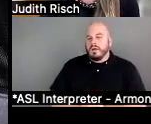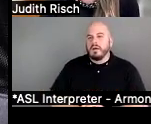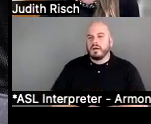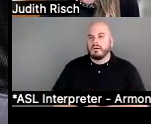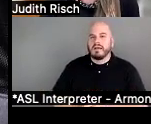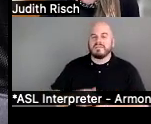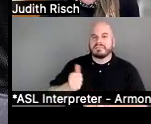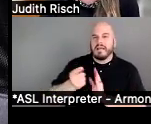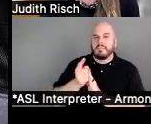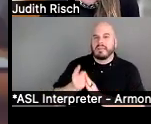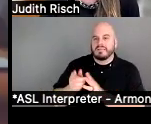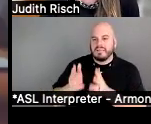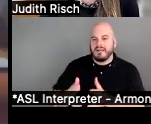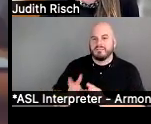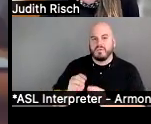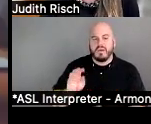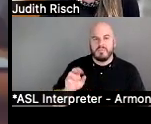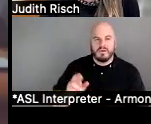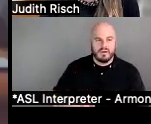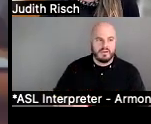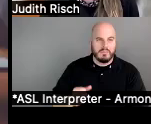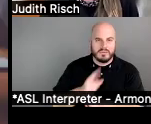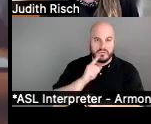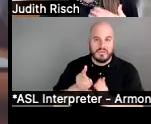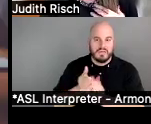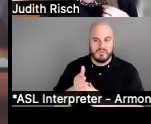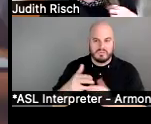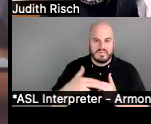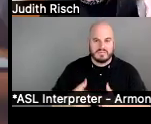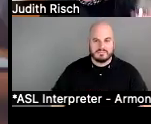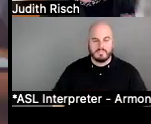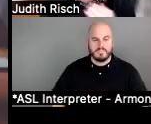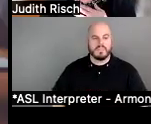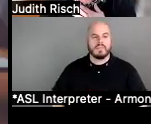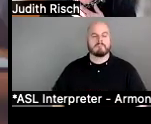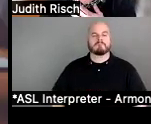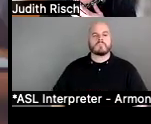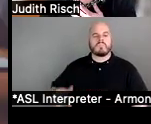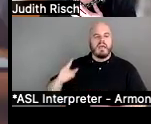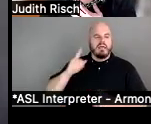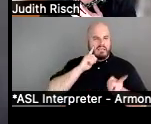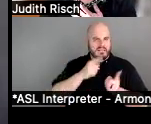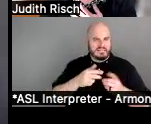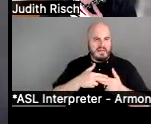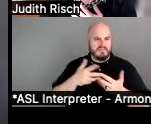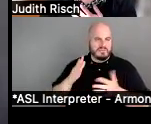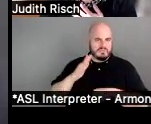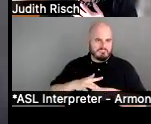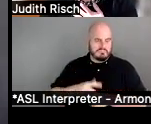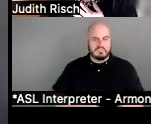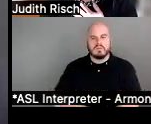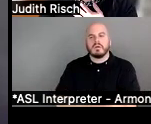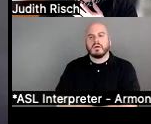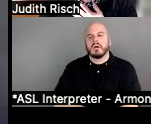10 minutes left in our webinar, so I Okay. want to make sure you can get through what you need So to get. Yeah, third party, I think we've talked about, I've talked about this.